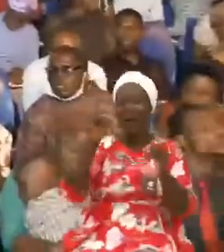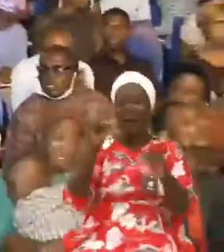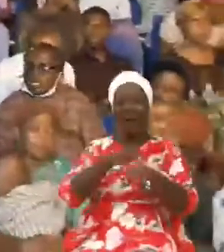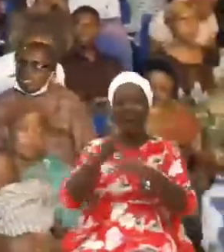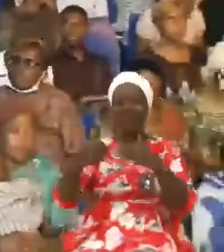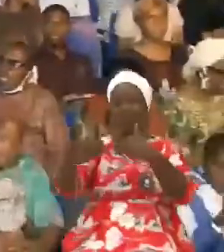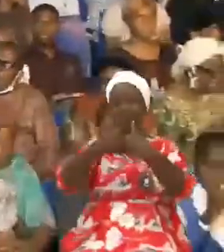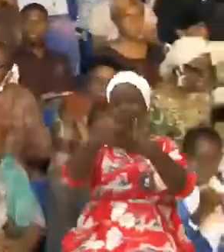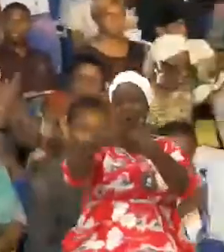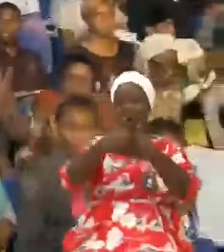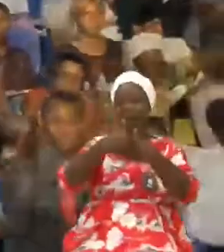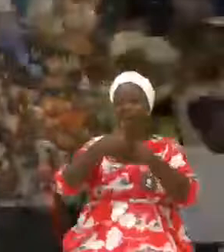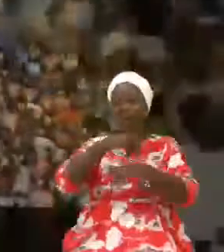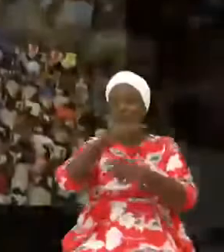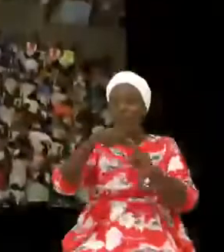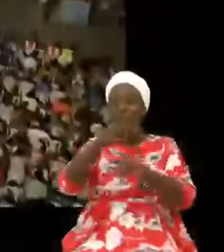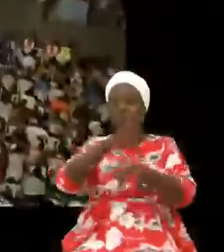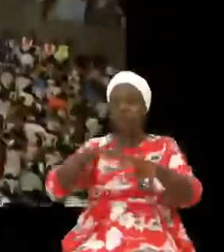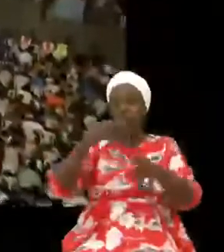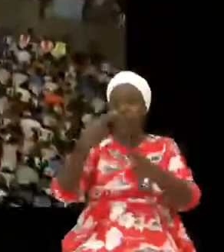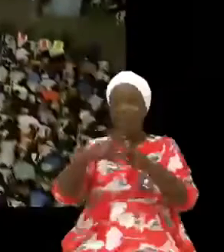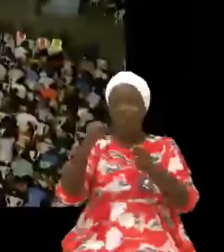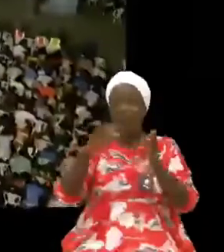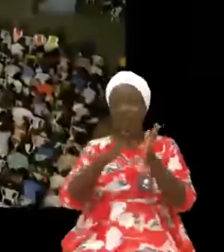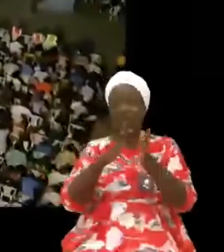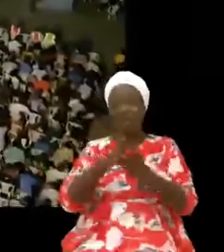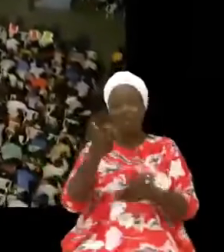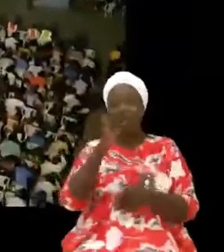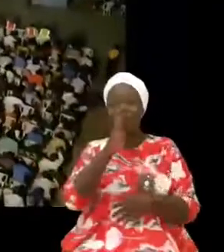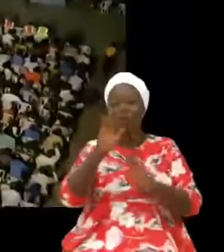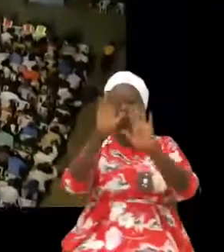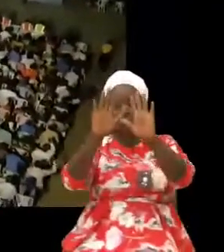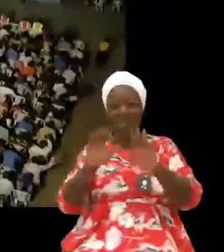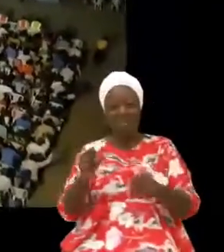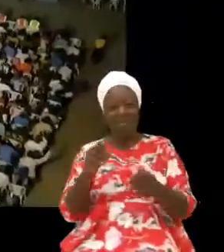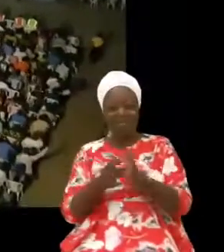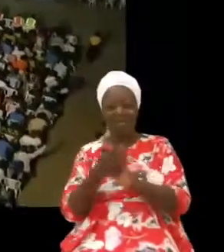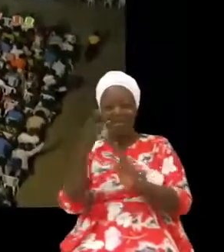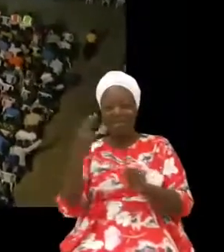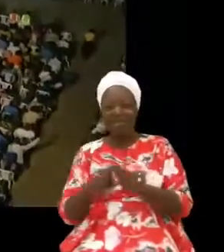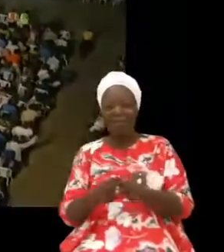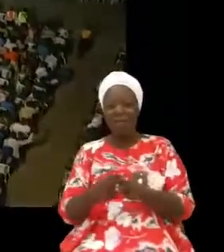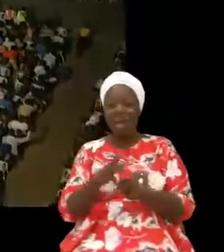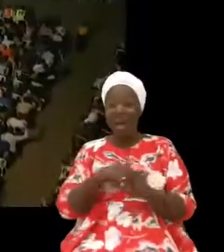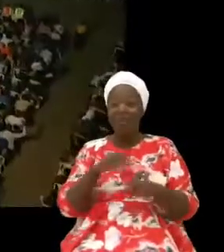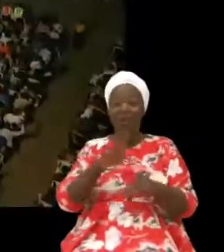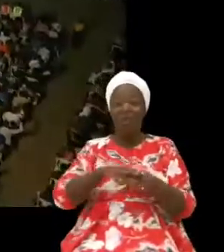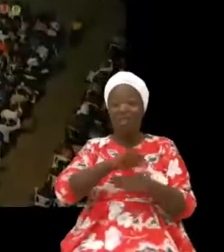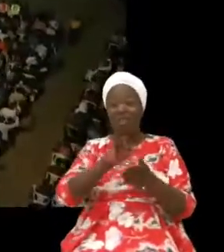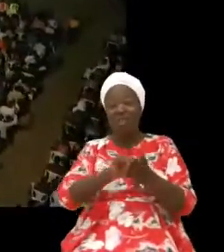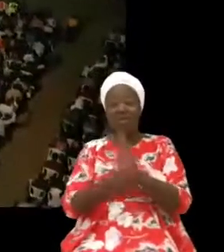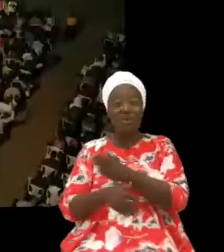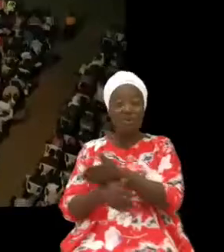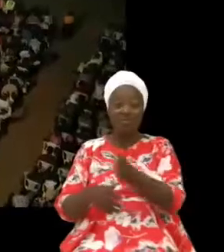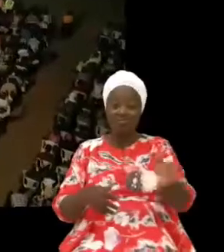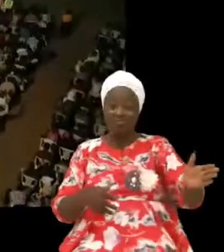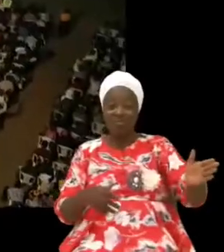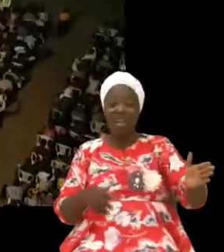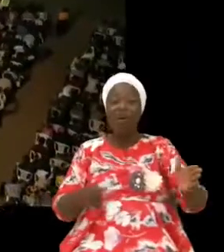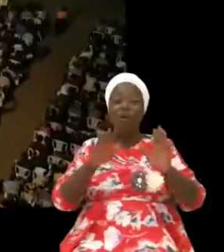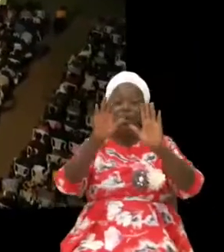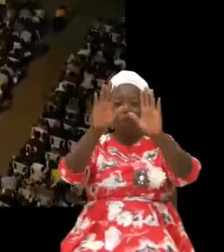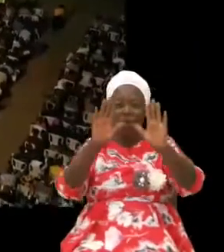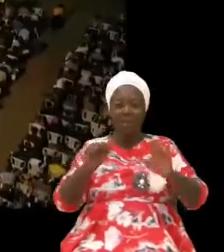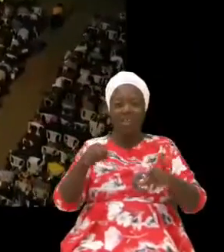wonders. Far at the back, when we mention the name of Jesus, there'll be wonders. On